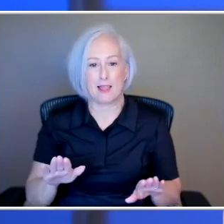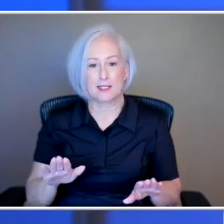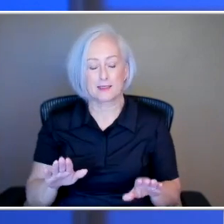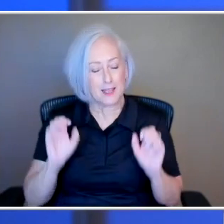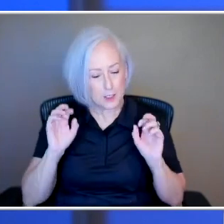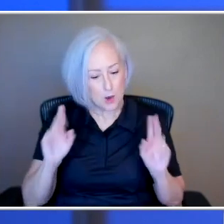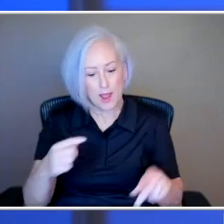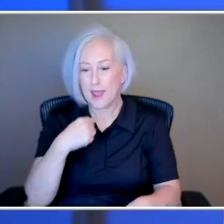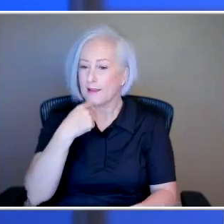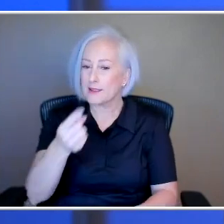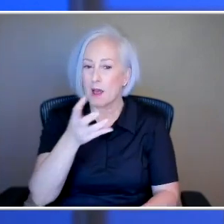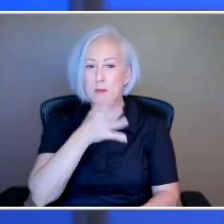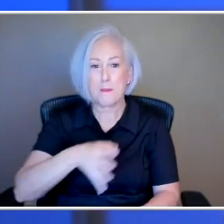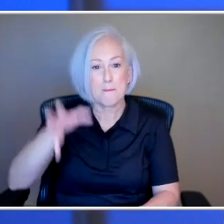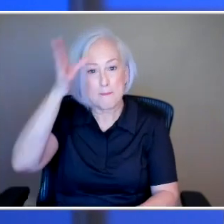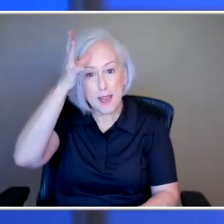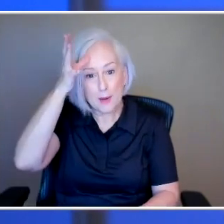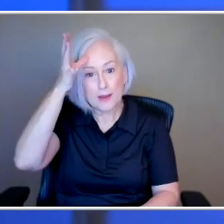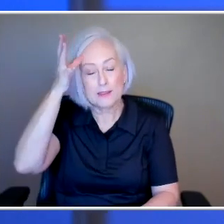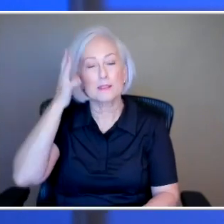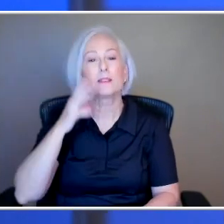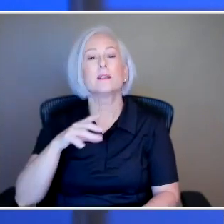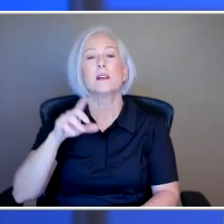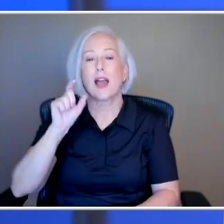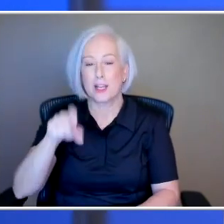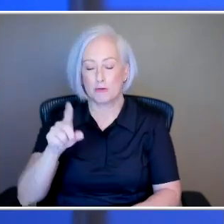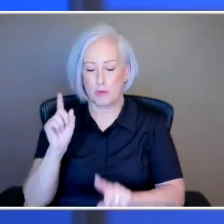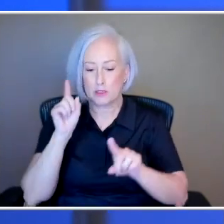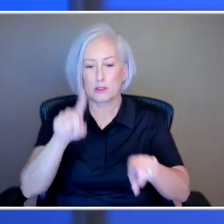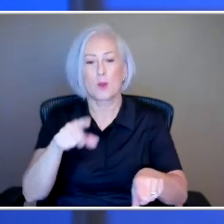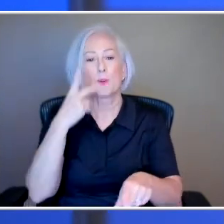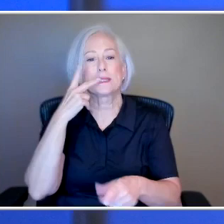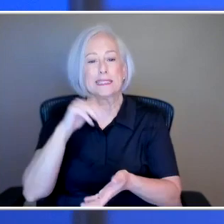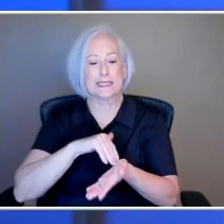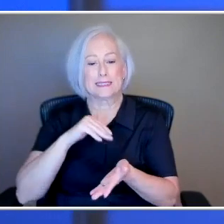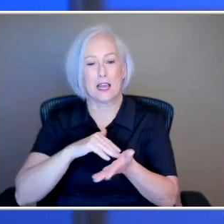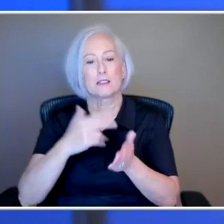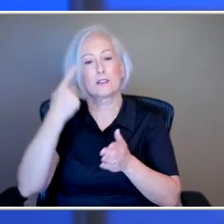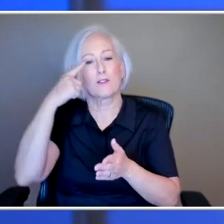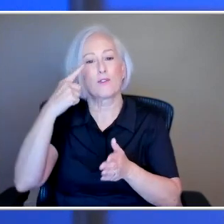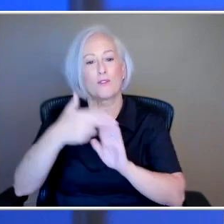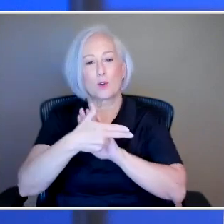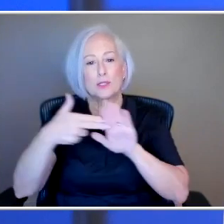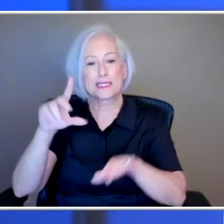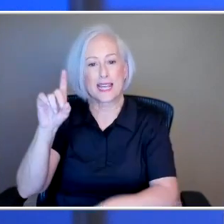parents, and you have to get diagnosed by a qualified physician